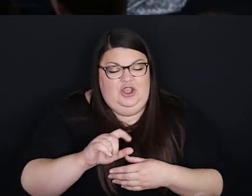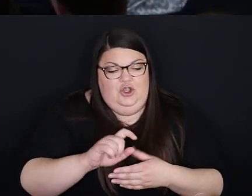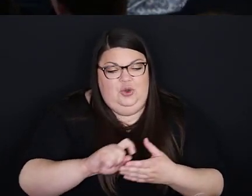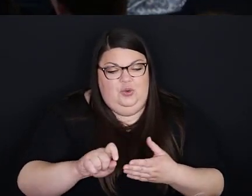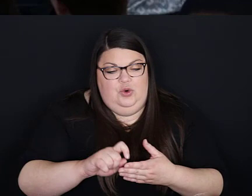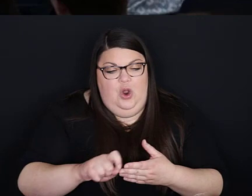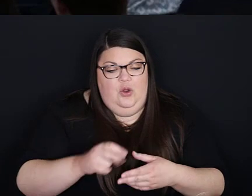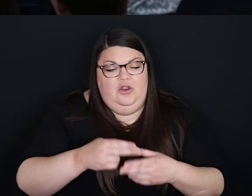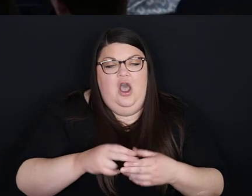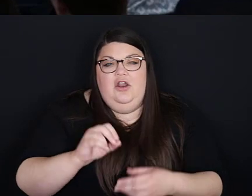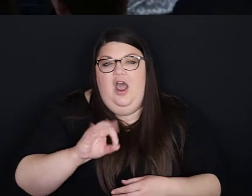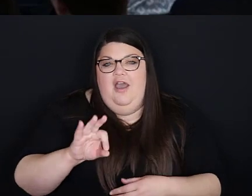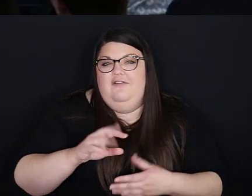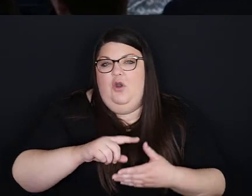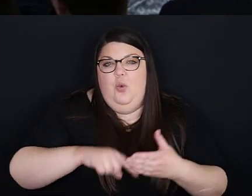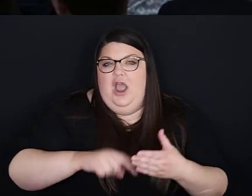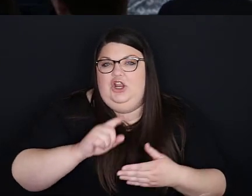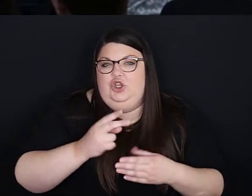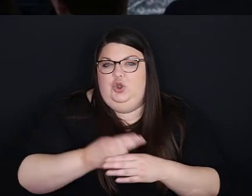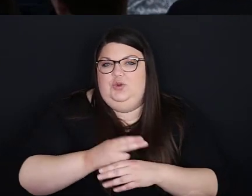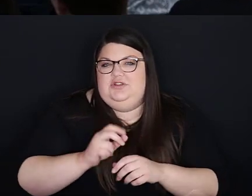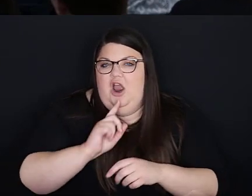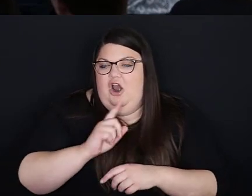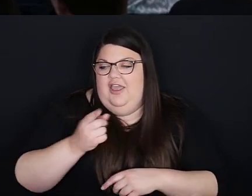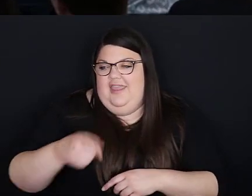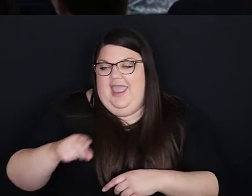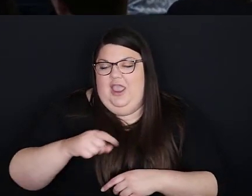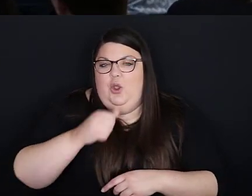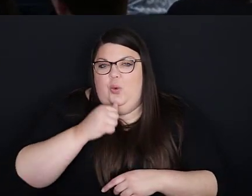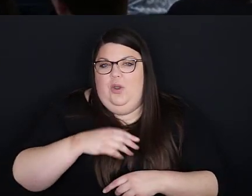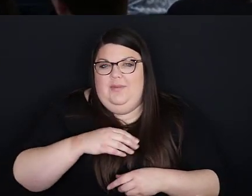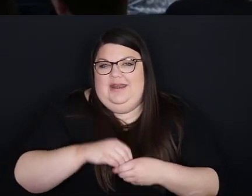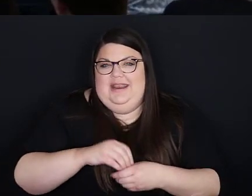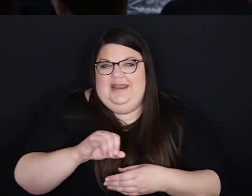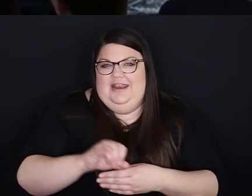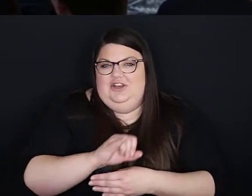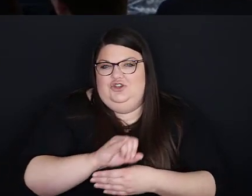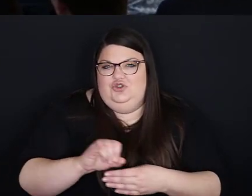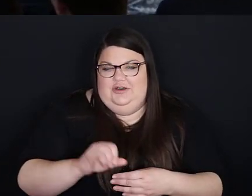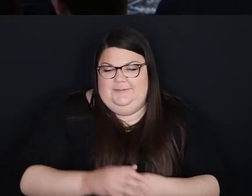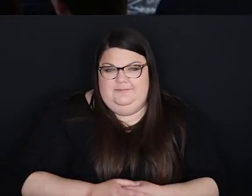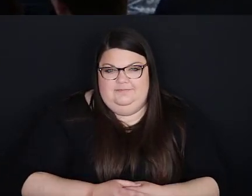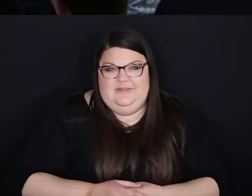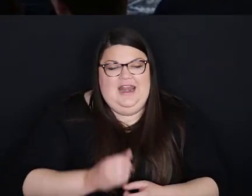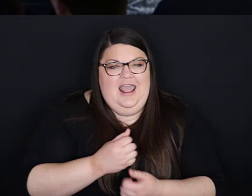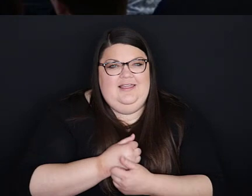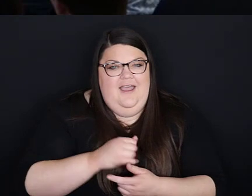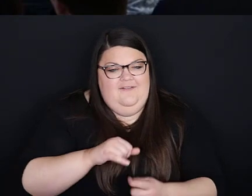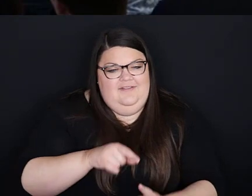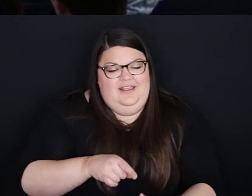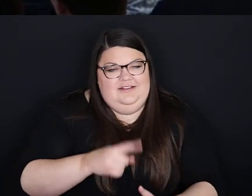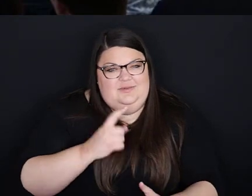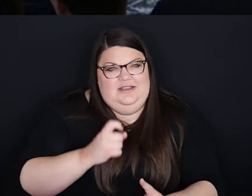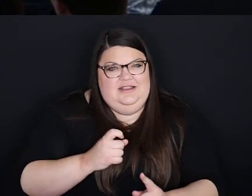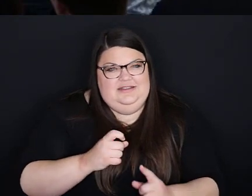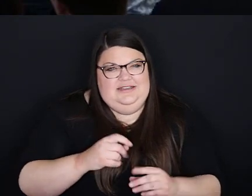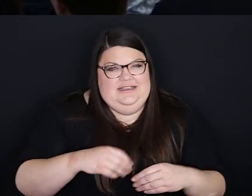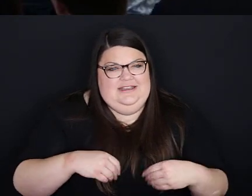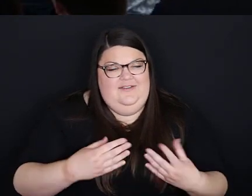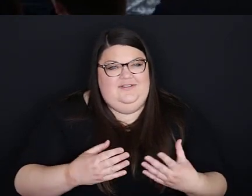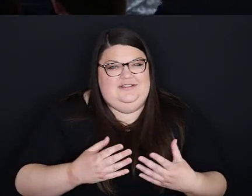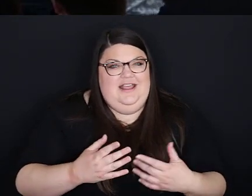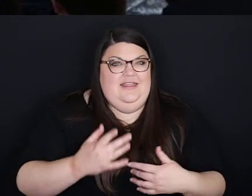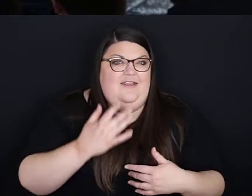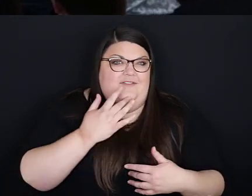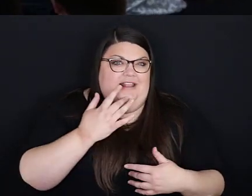called Of What Use Are They, Women in Industry? And I love this text because it gives